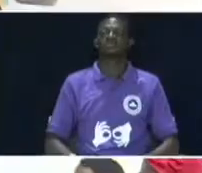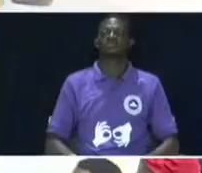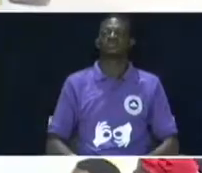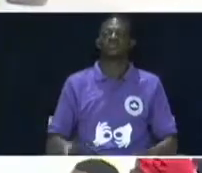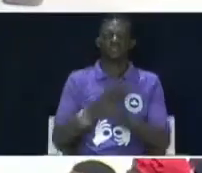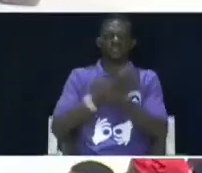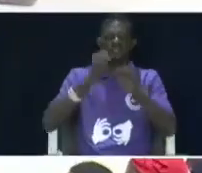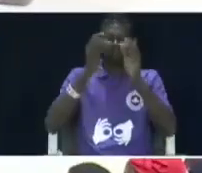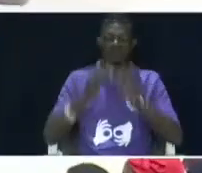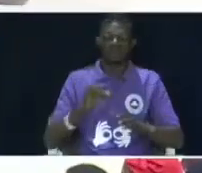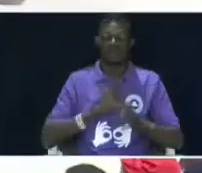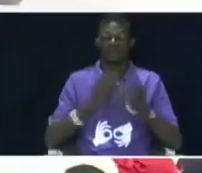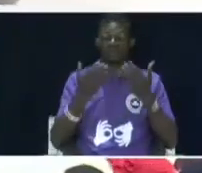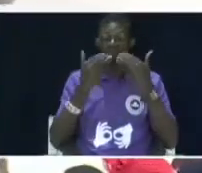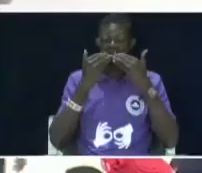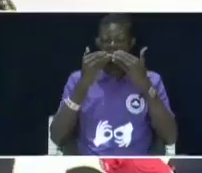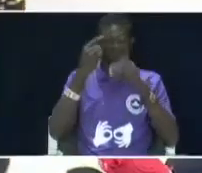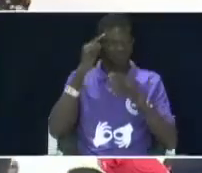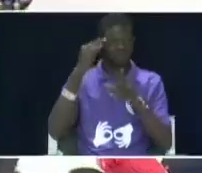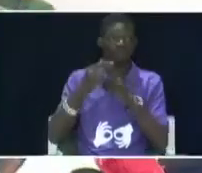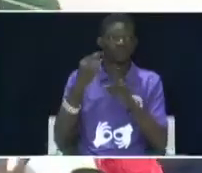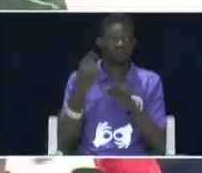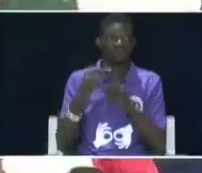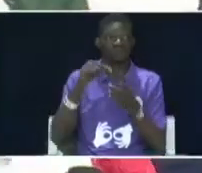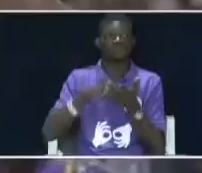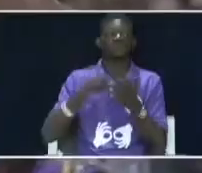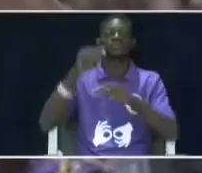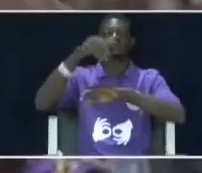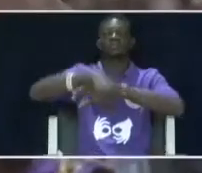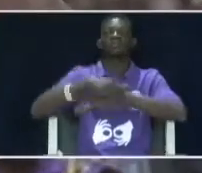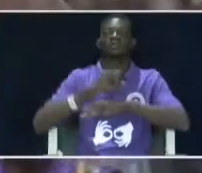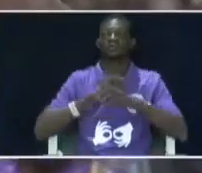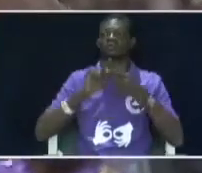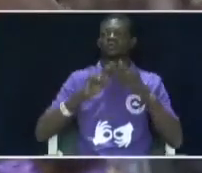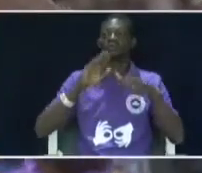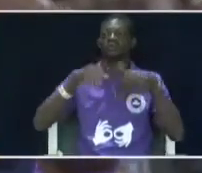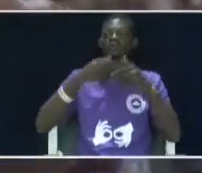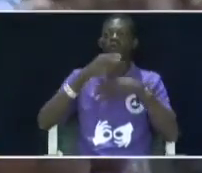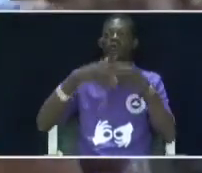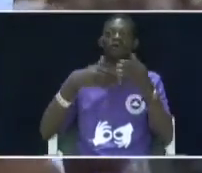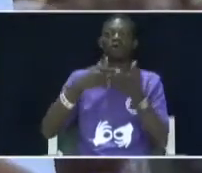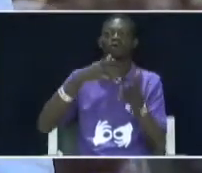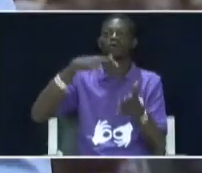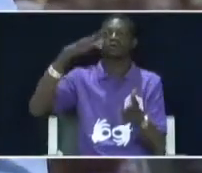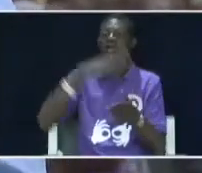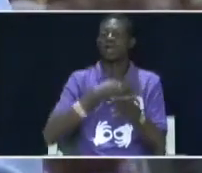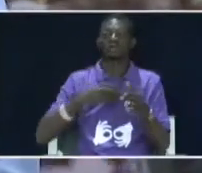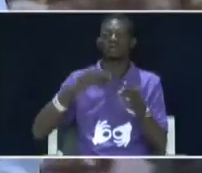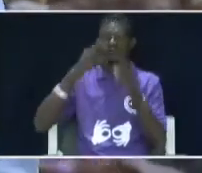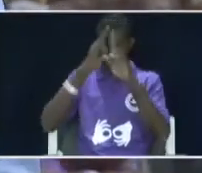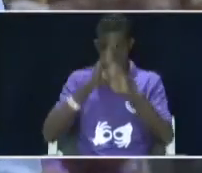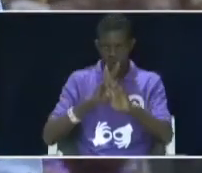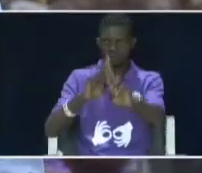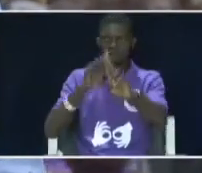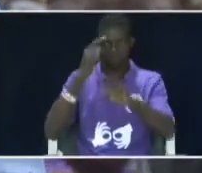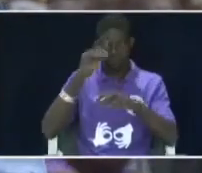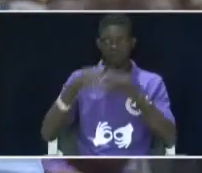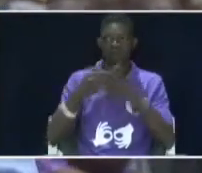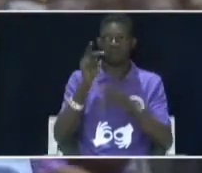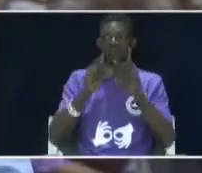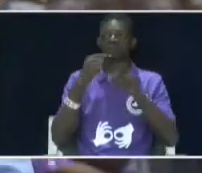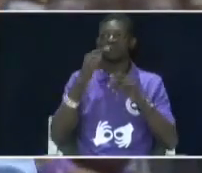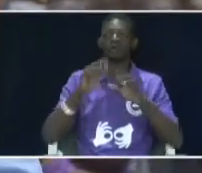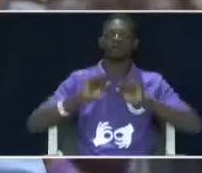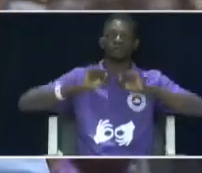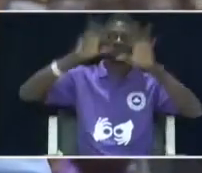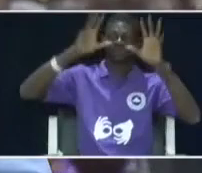Savior, I want to thank you for your word. I want to give you all glory and honor for all the people who have surrendered their lives